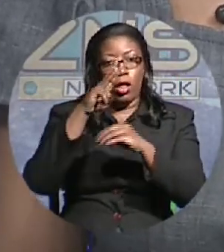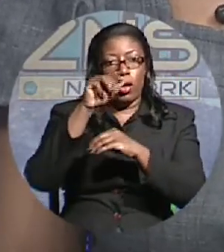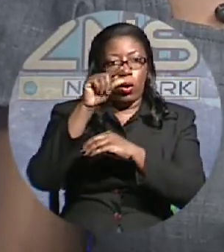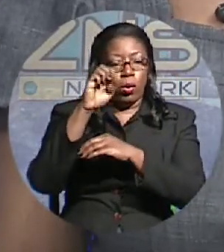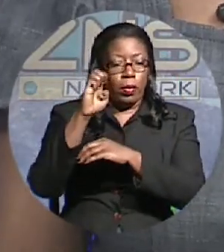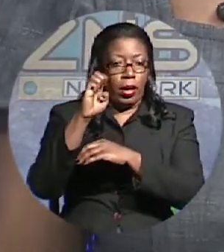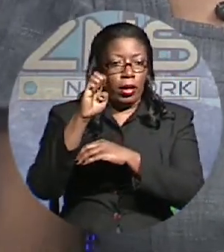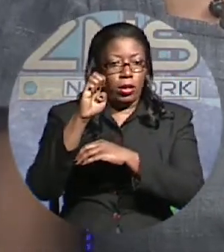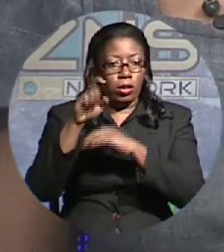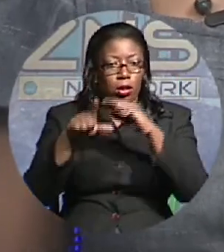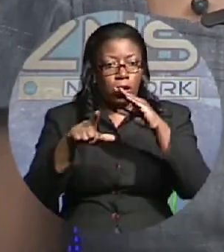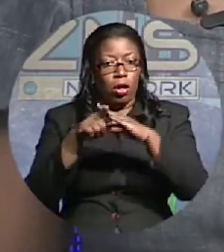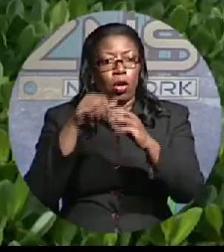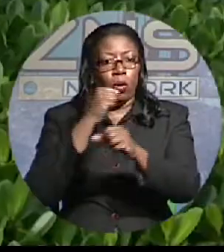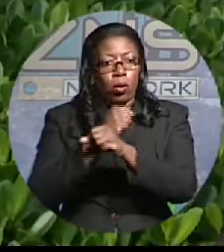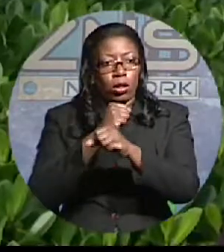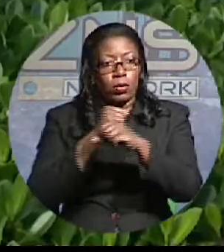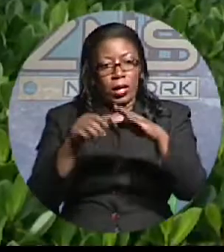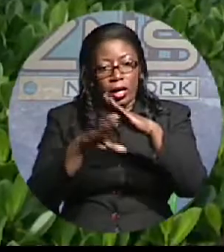underpaid.